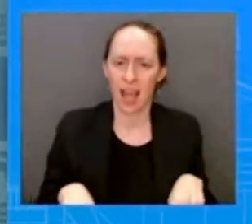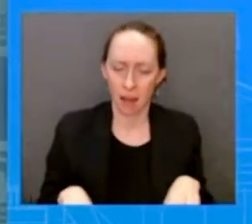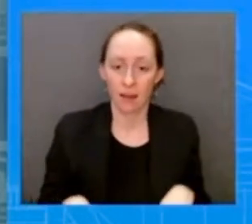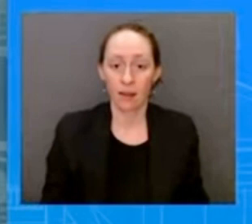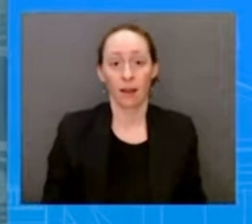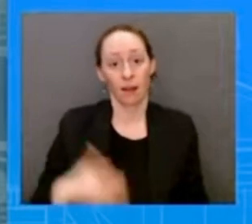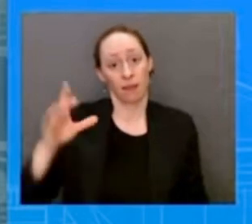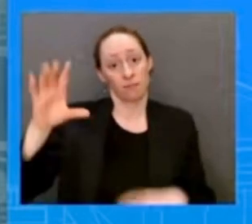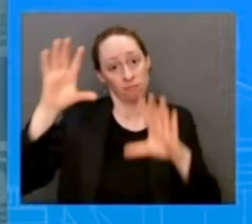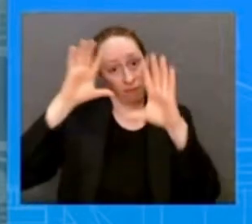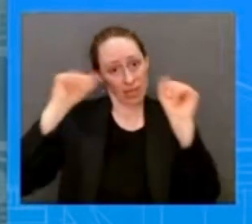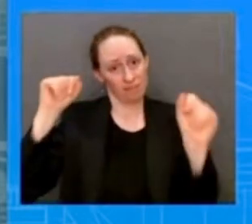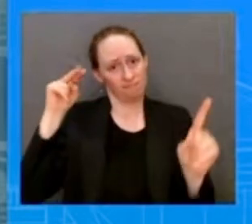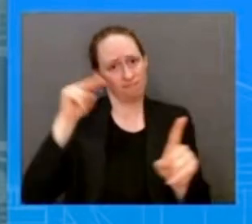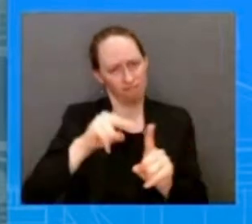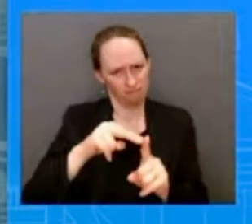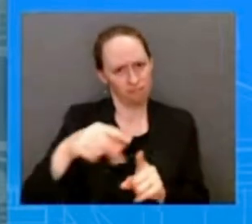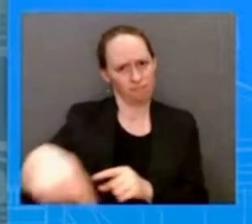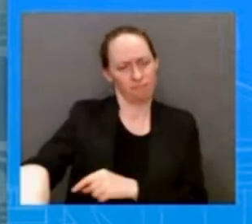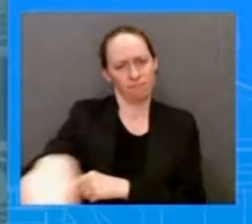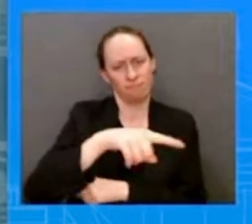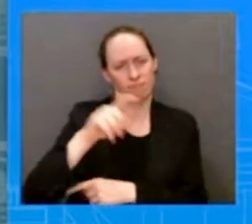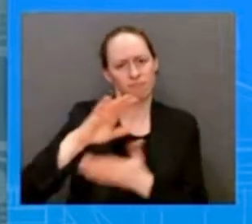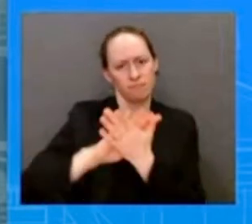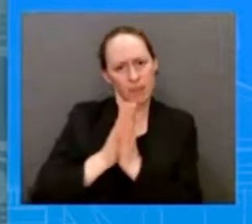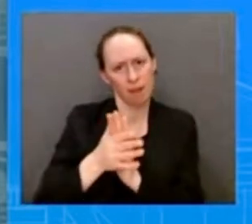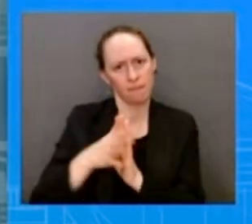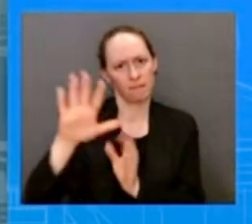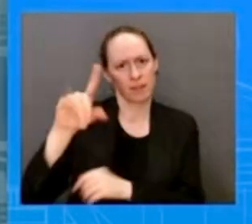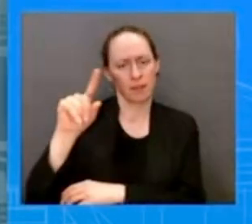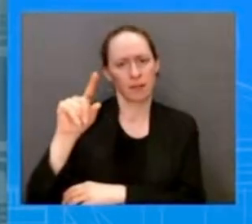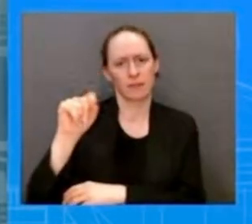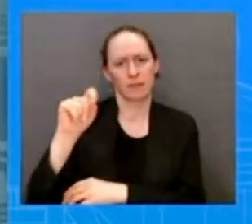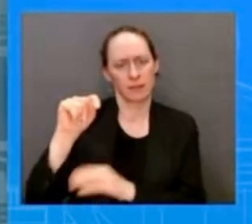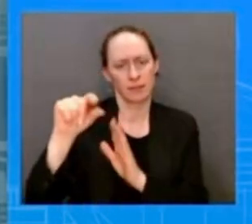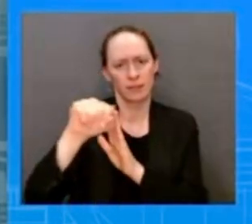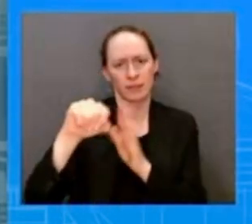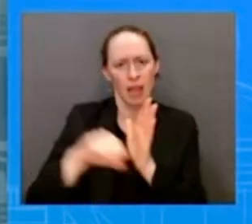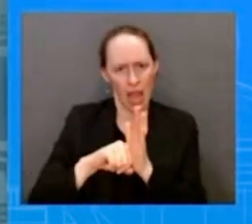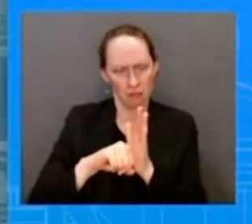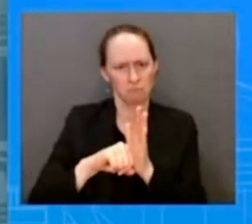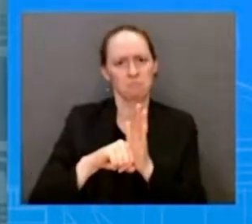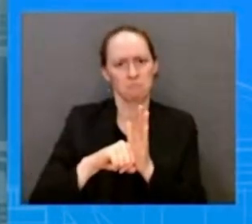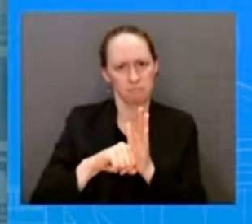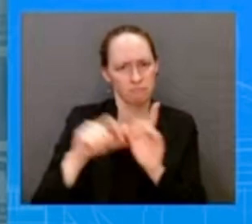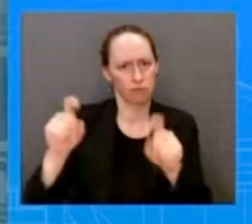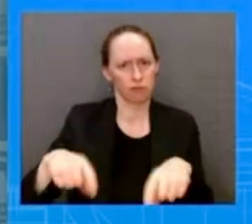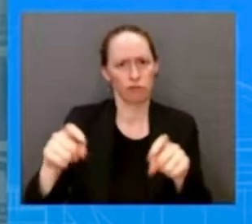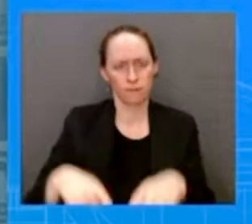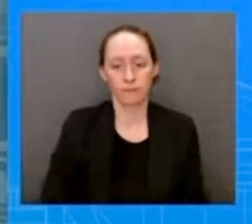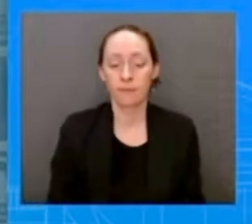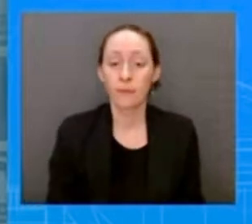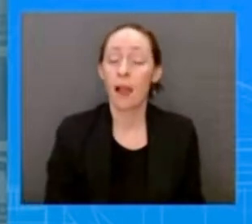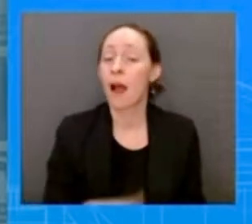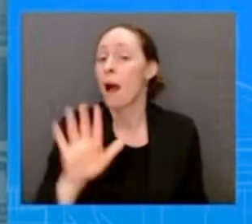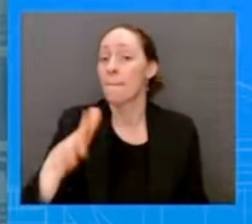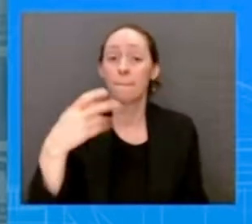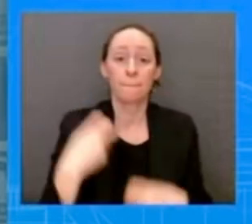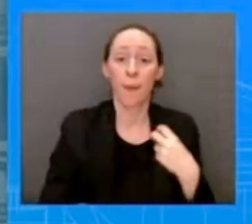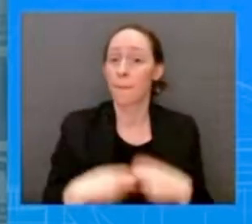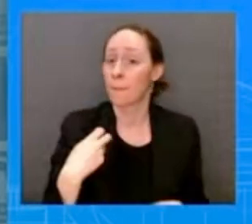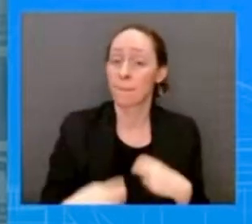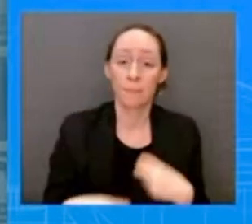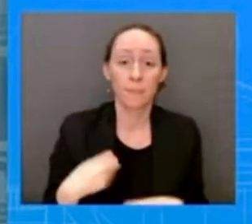something that he has supported for decades, not just these last couple of years. But he feels as president, he has the